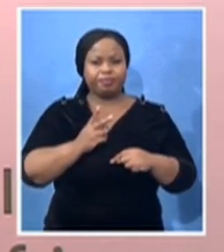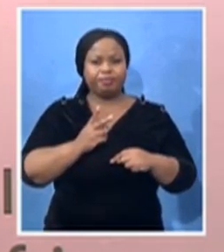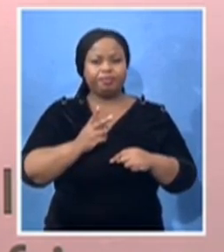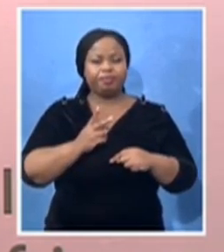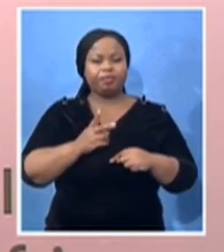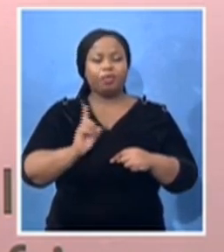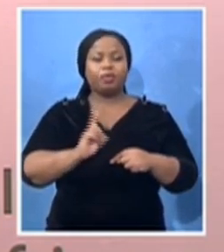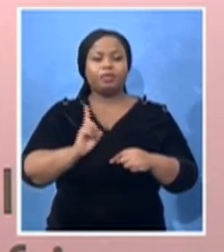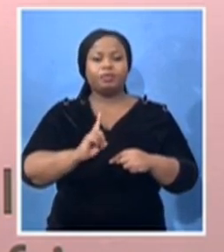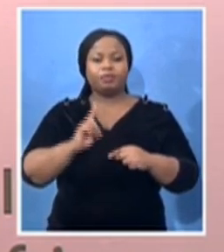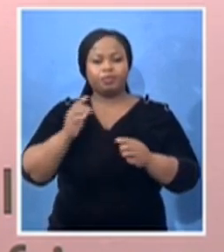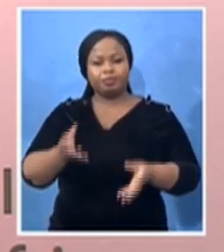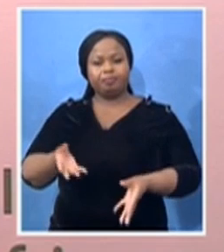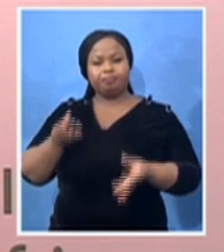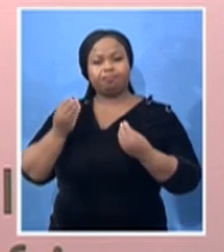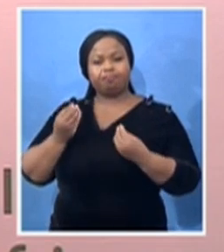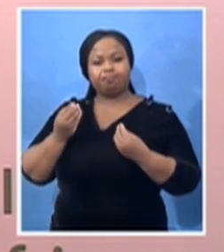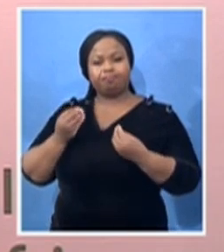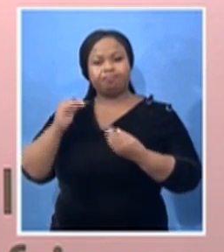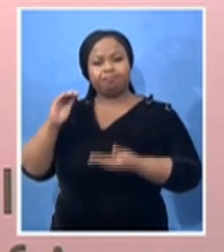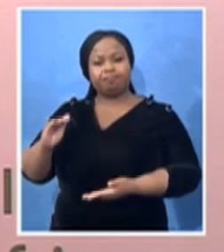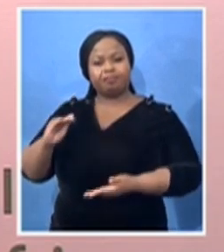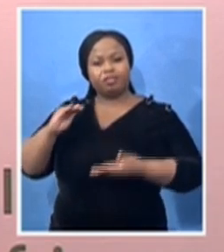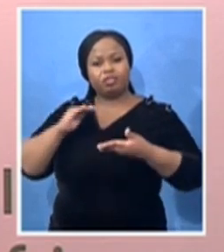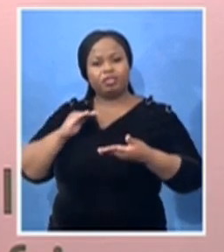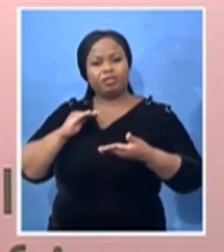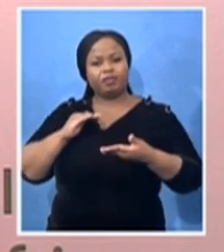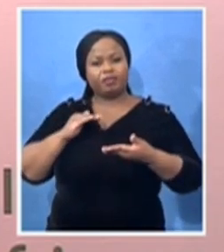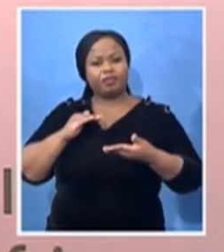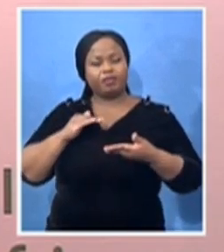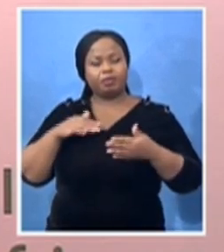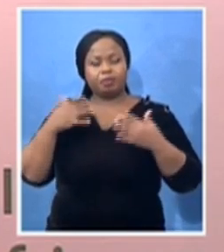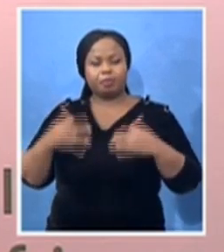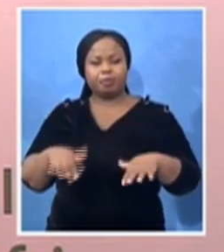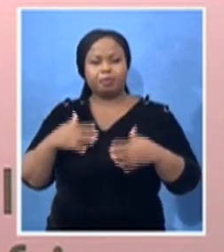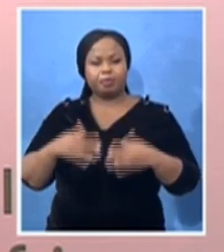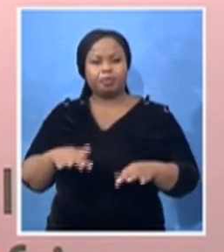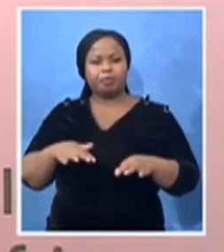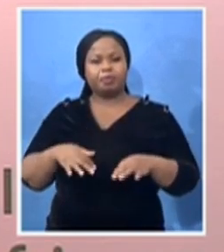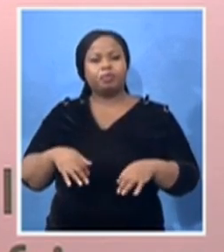this great gesture of friendship, support and solidarity,